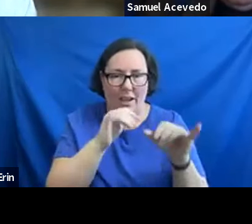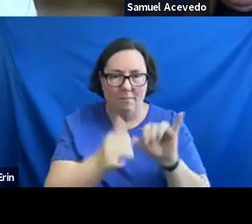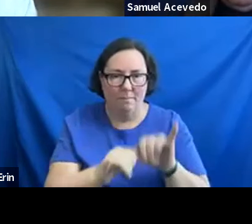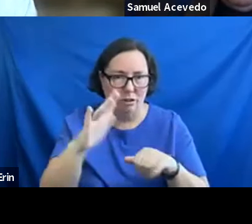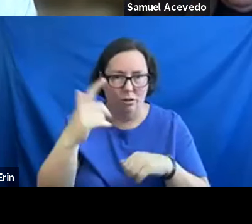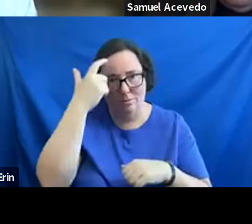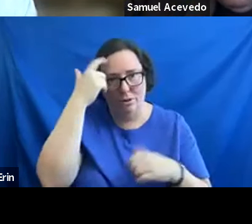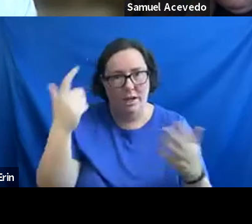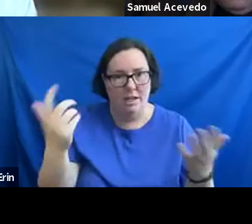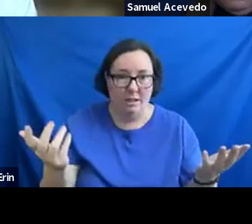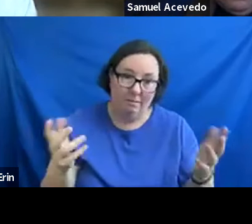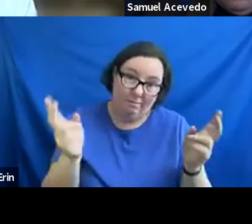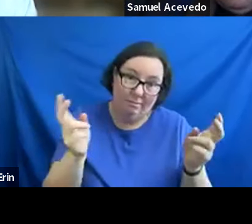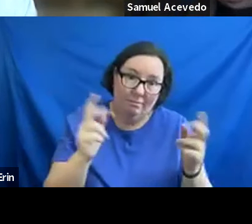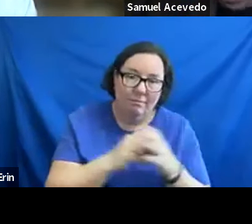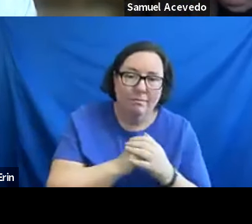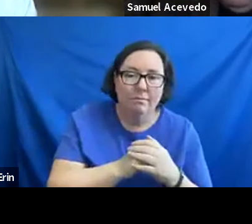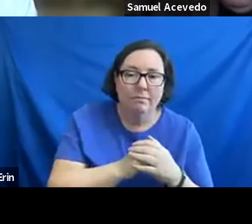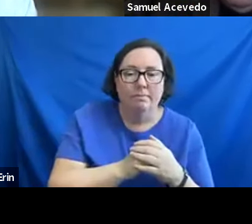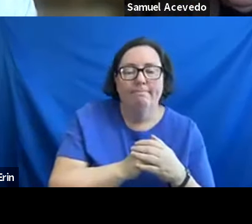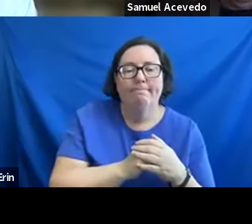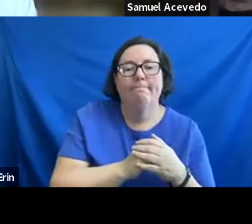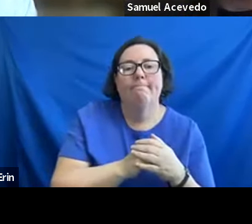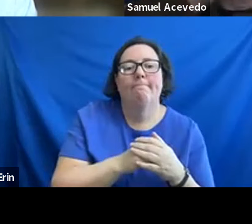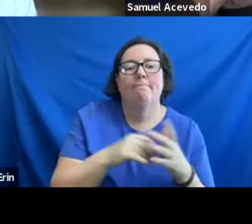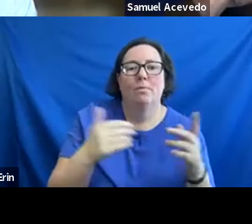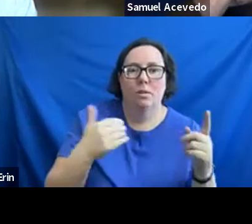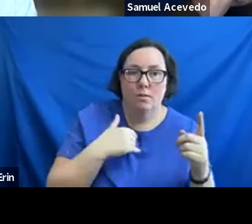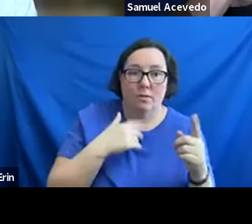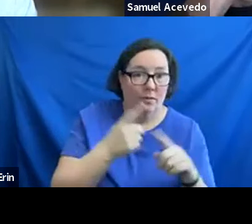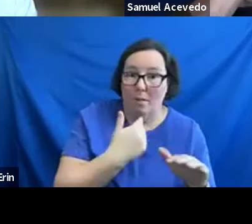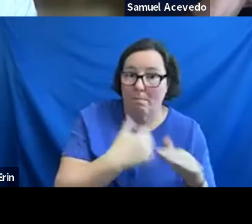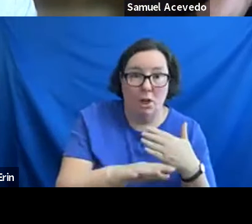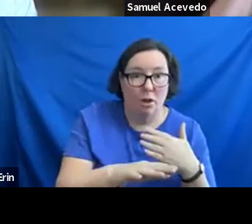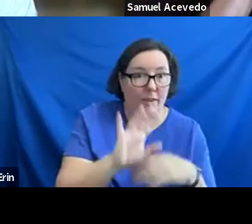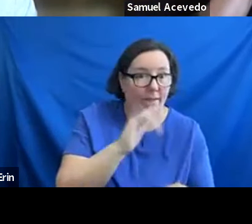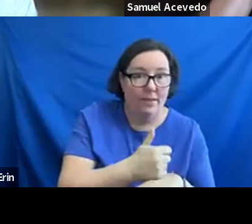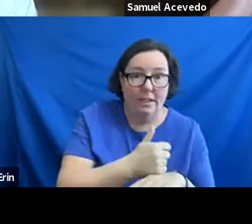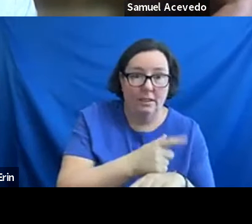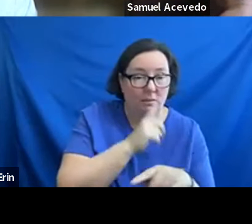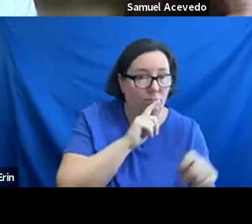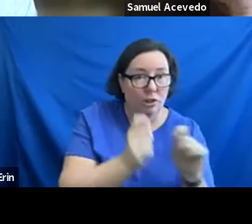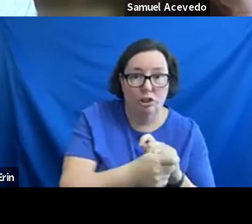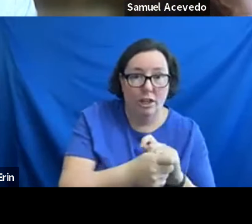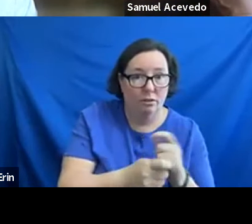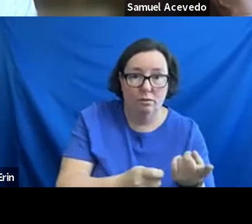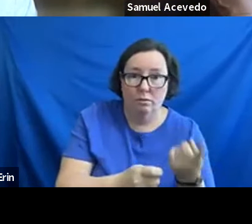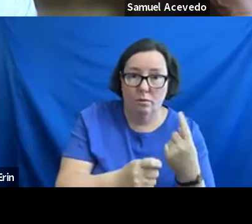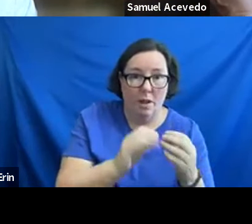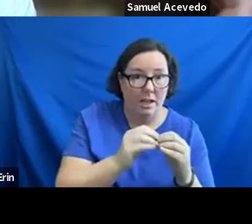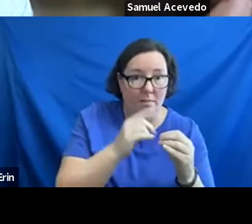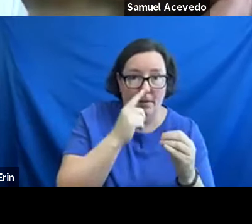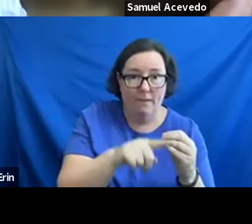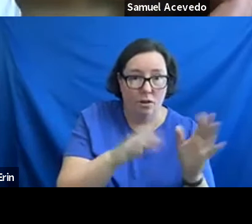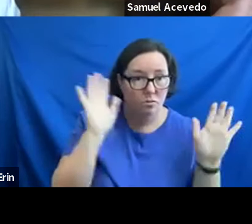overstating just a little bit, that you had at birth, and that nothing else